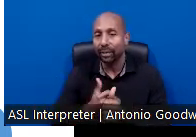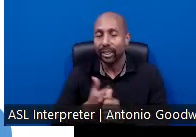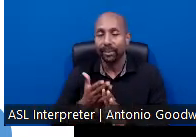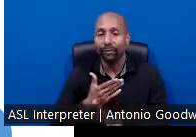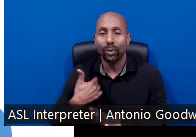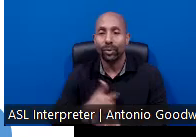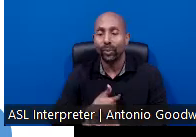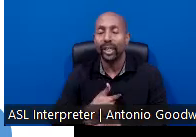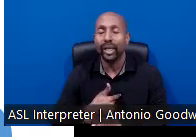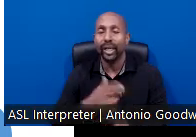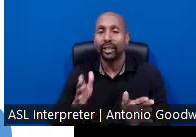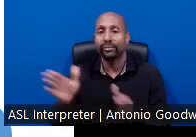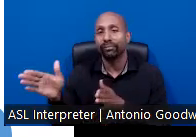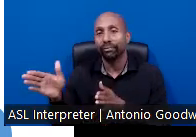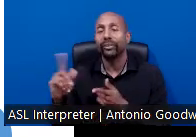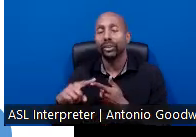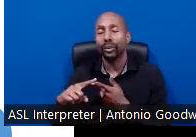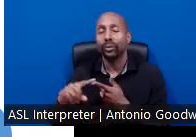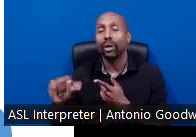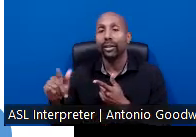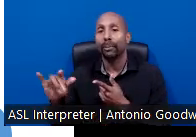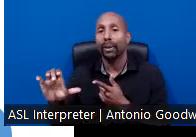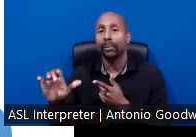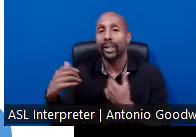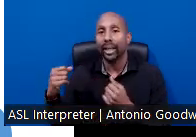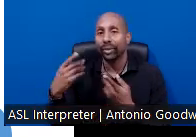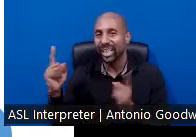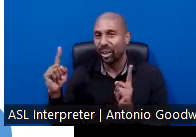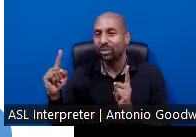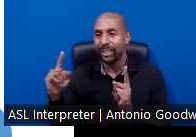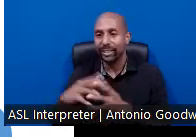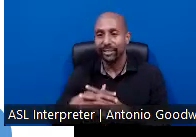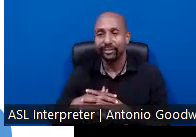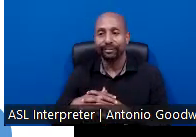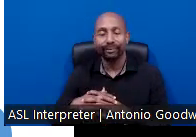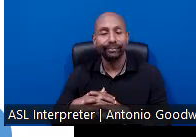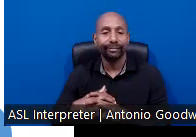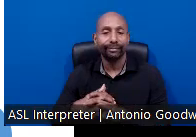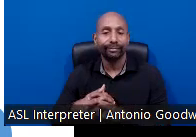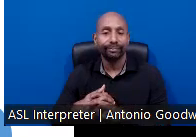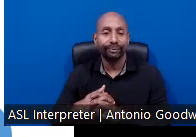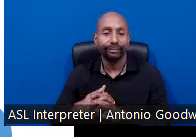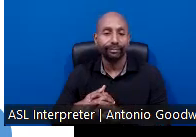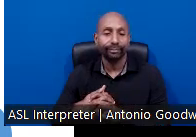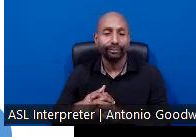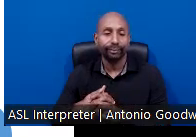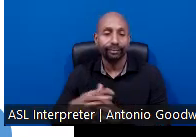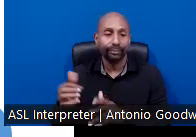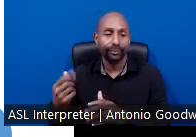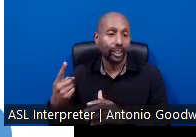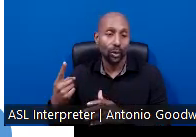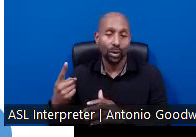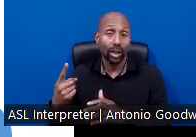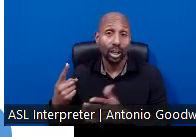have a couple other, public health announcements and things we want to talk about. So before we move on, is there anyone